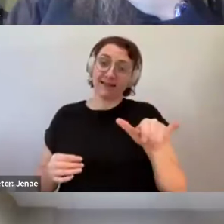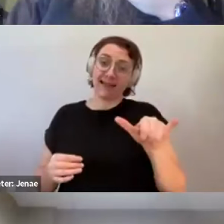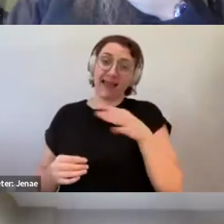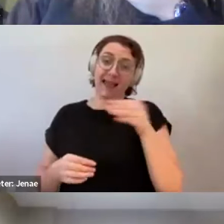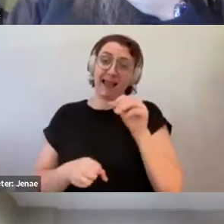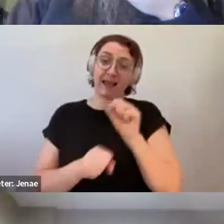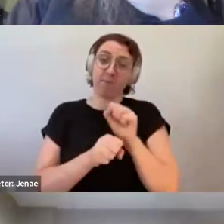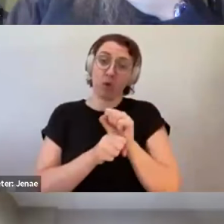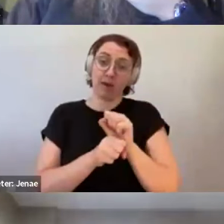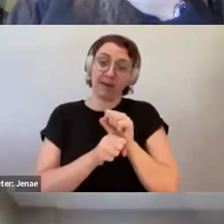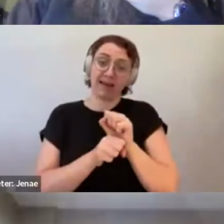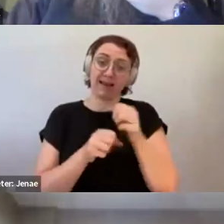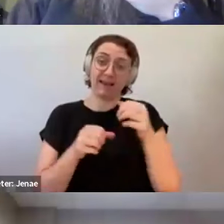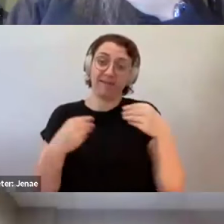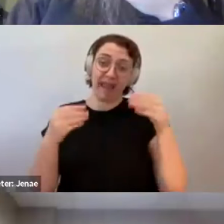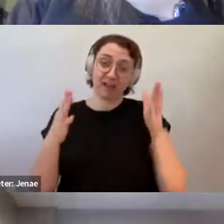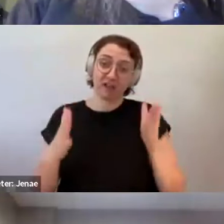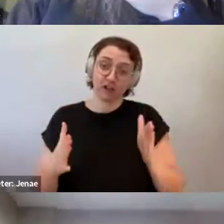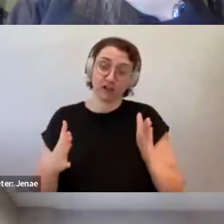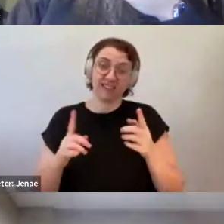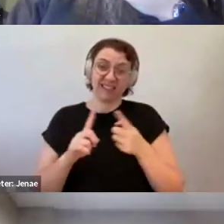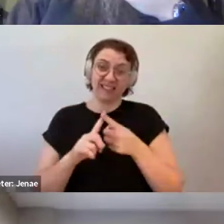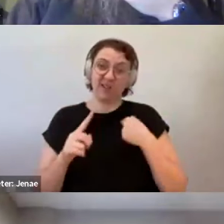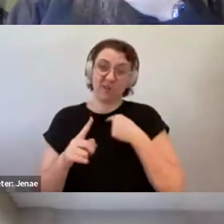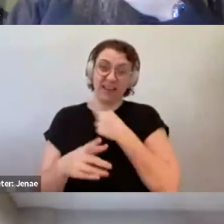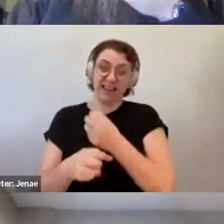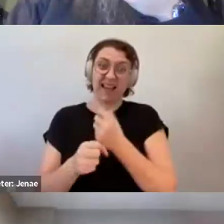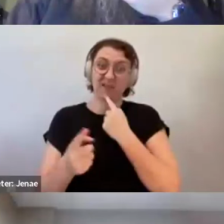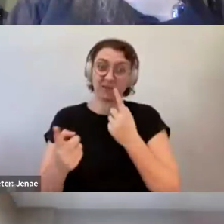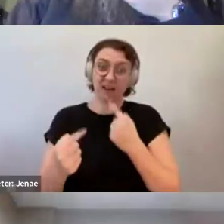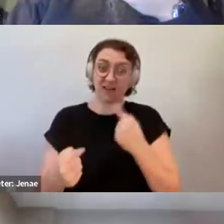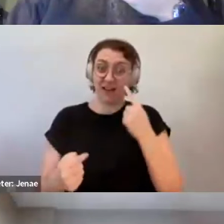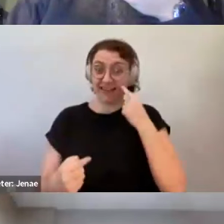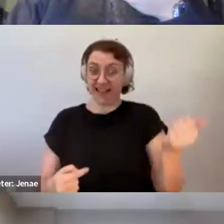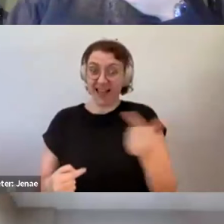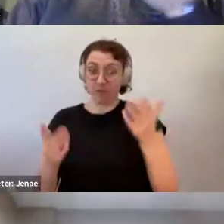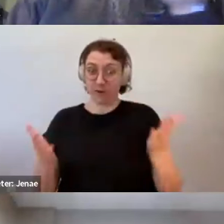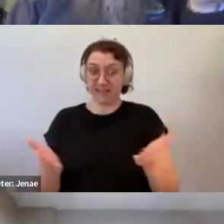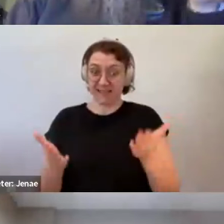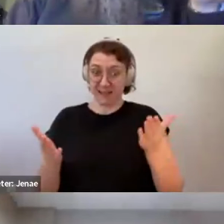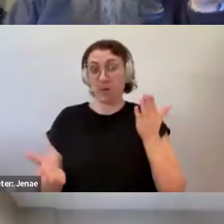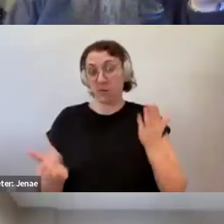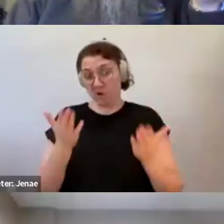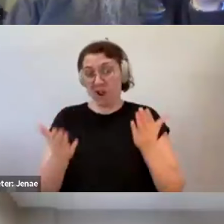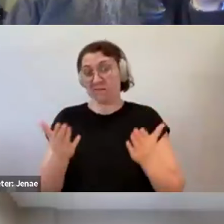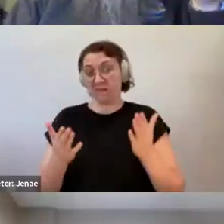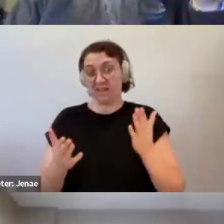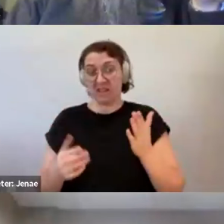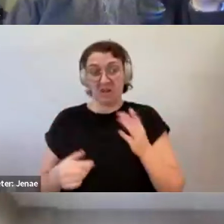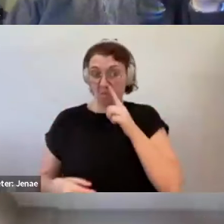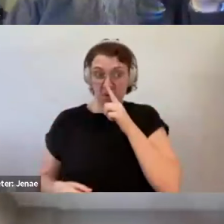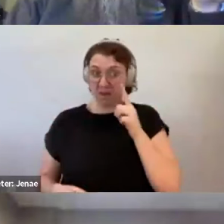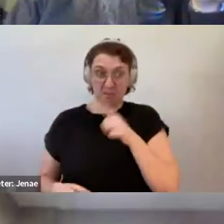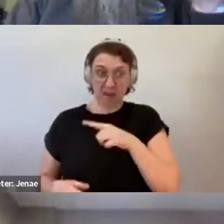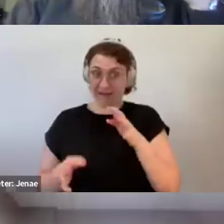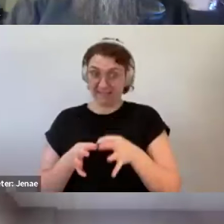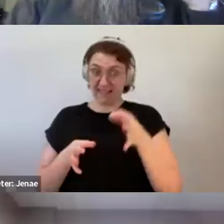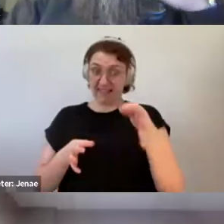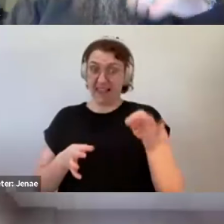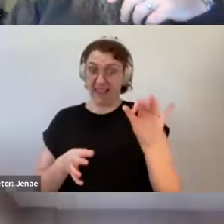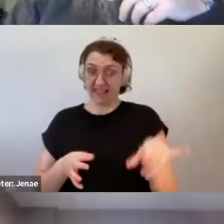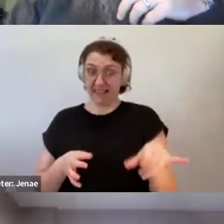forum until we get this directive. I think everyone on board here probably would not mind that. Service